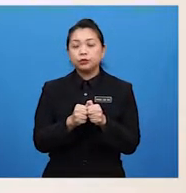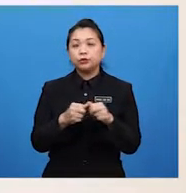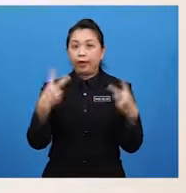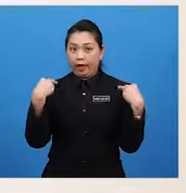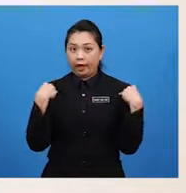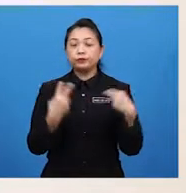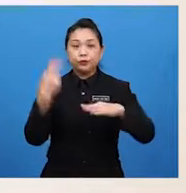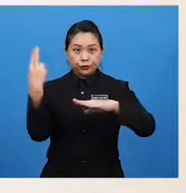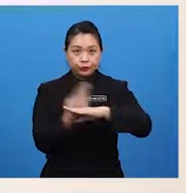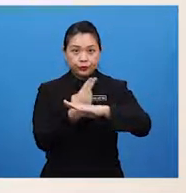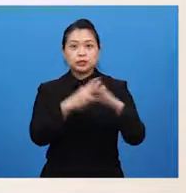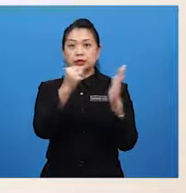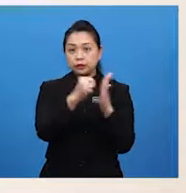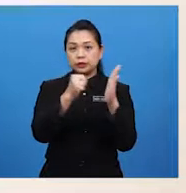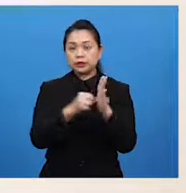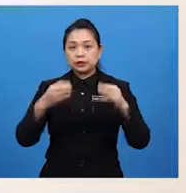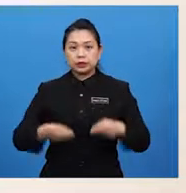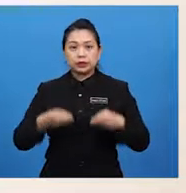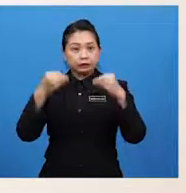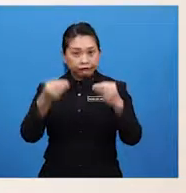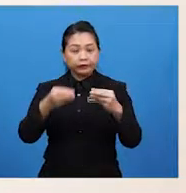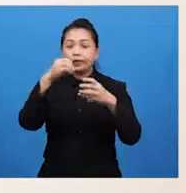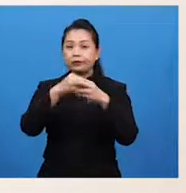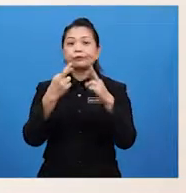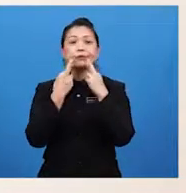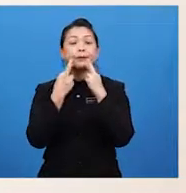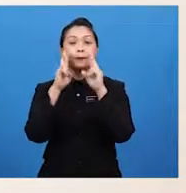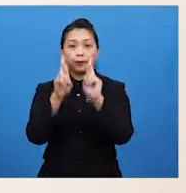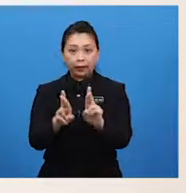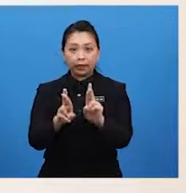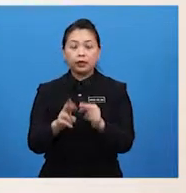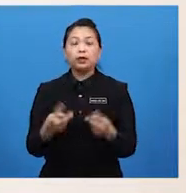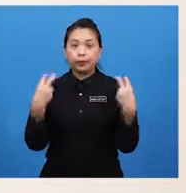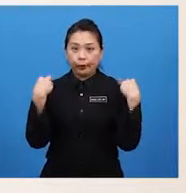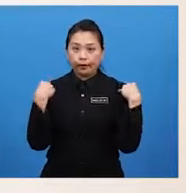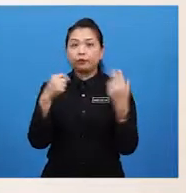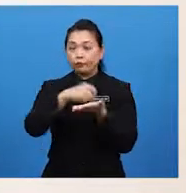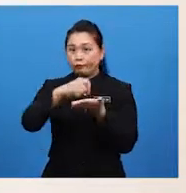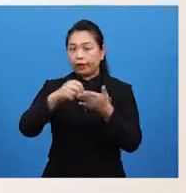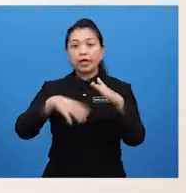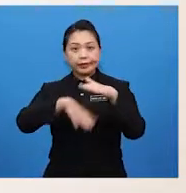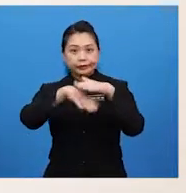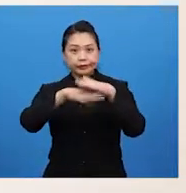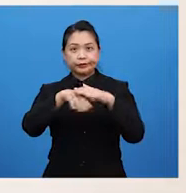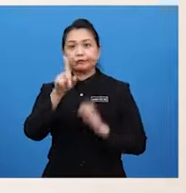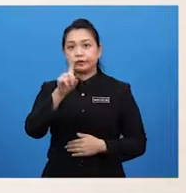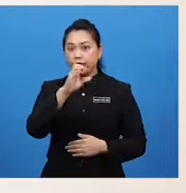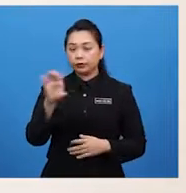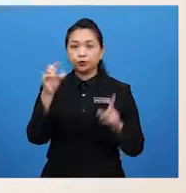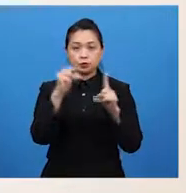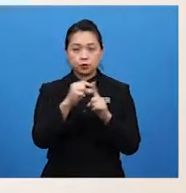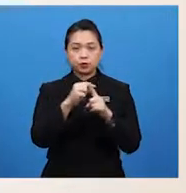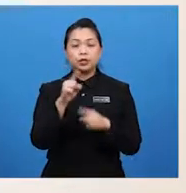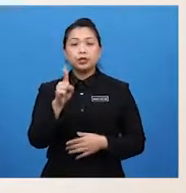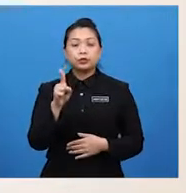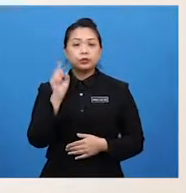the notes given in your reply, and you have to write at least 100 words. You